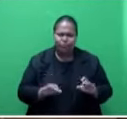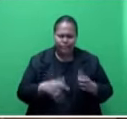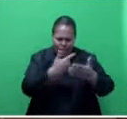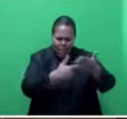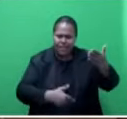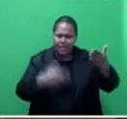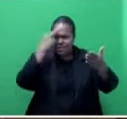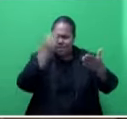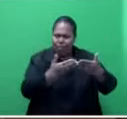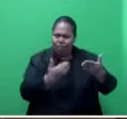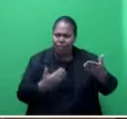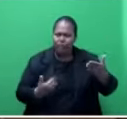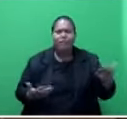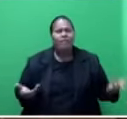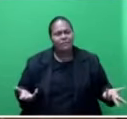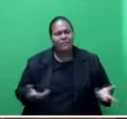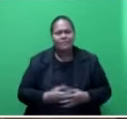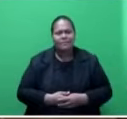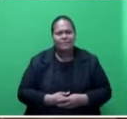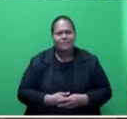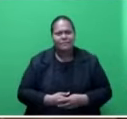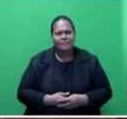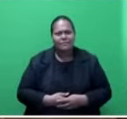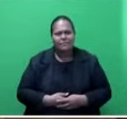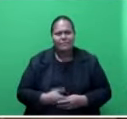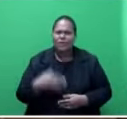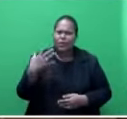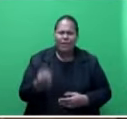accounts, sort of ghost membership?